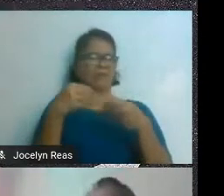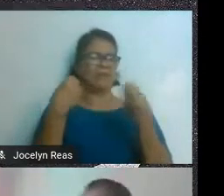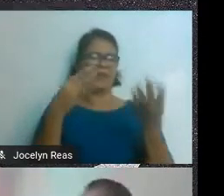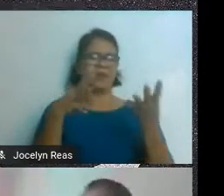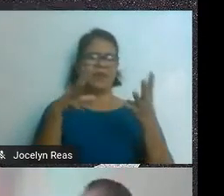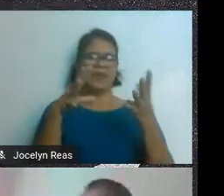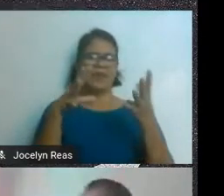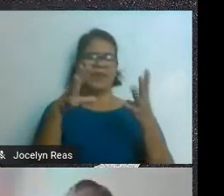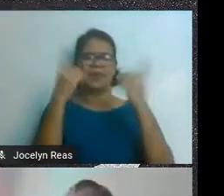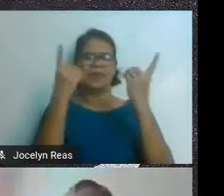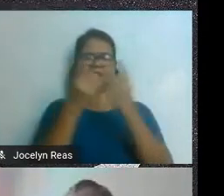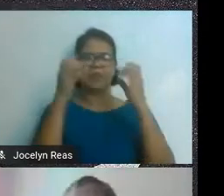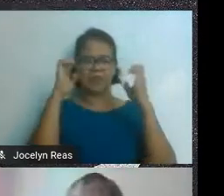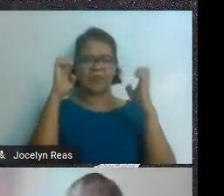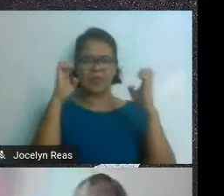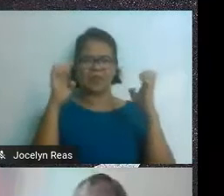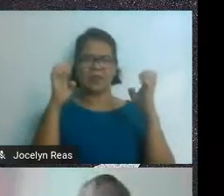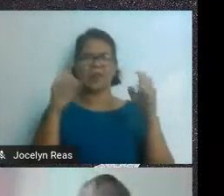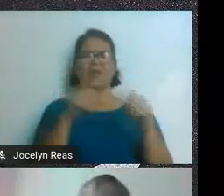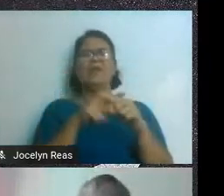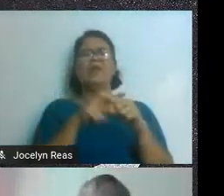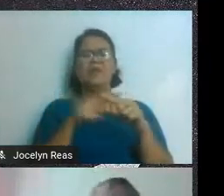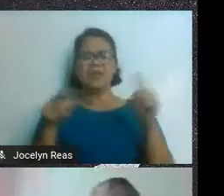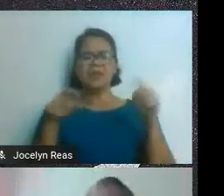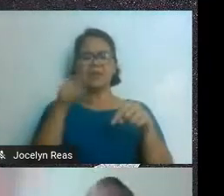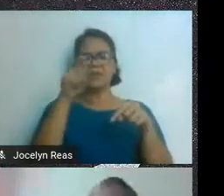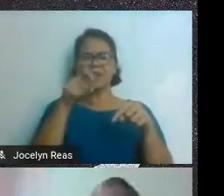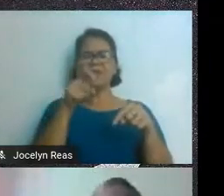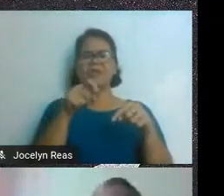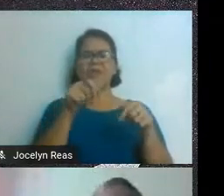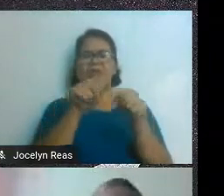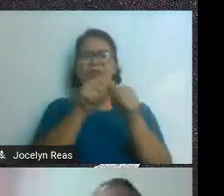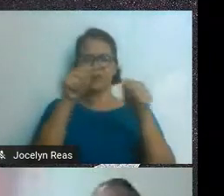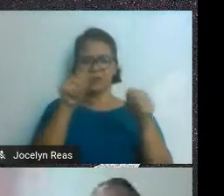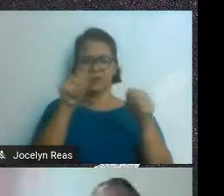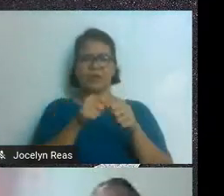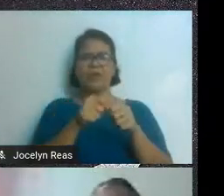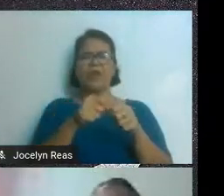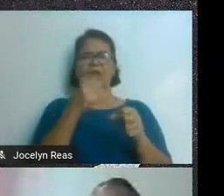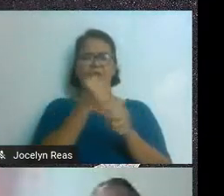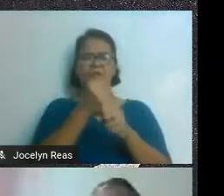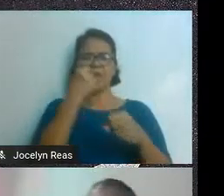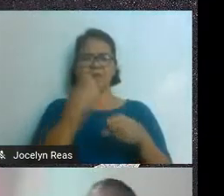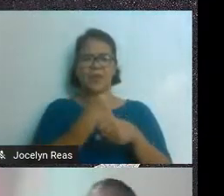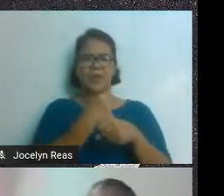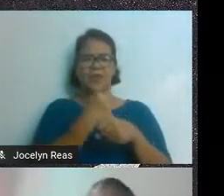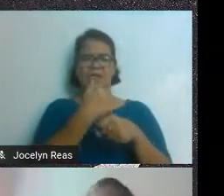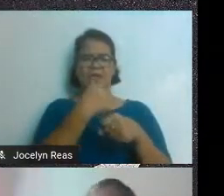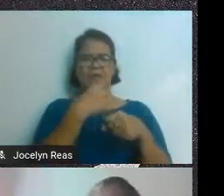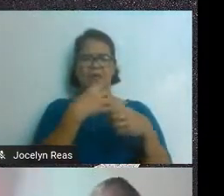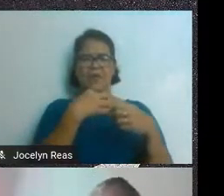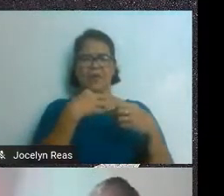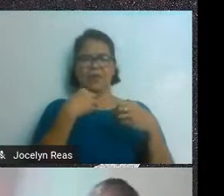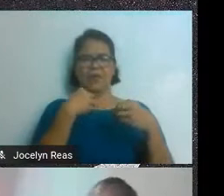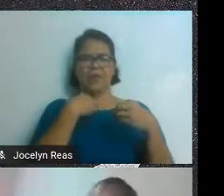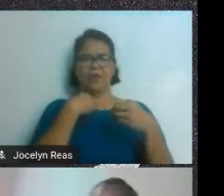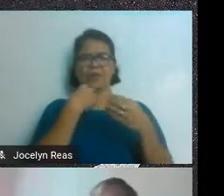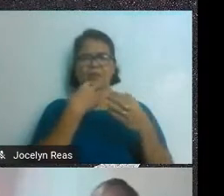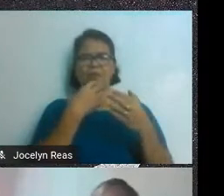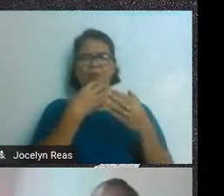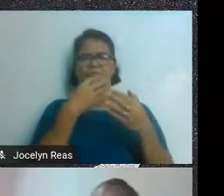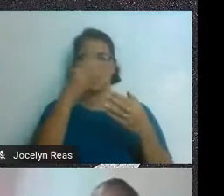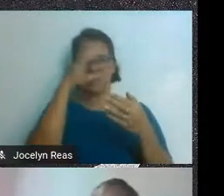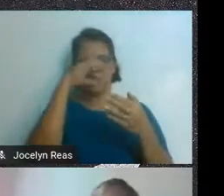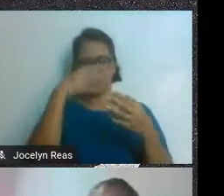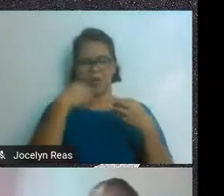ka na lahat may inaaway ng mga partners, you will not have sources of additional things you need for